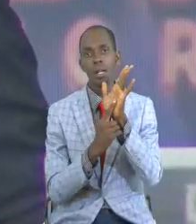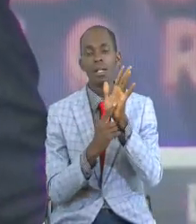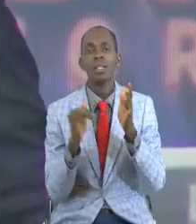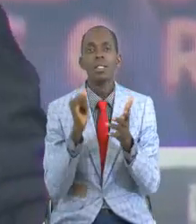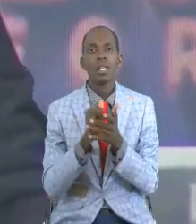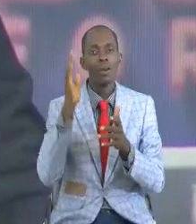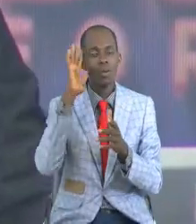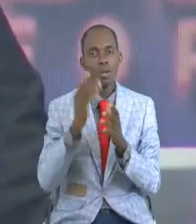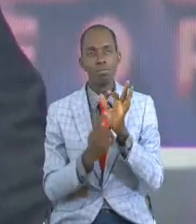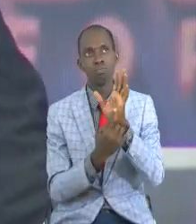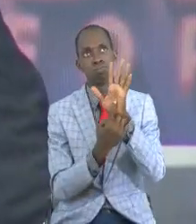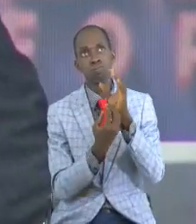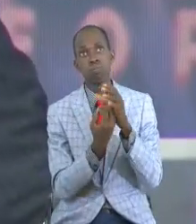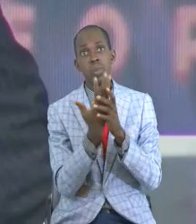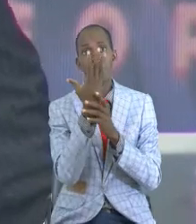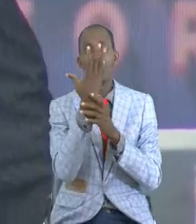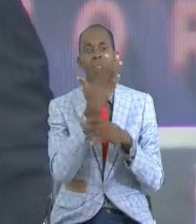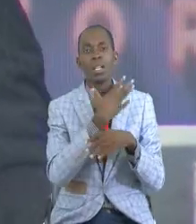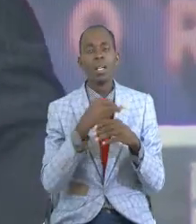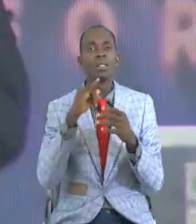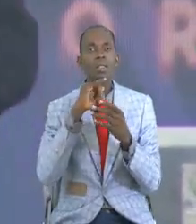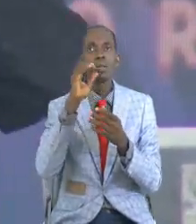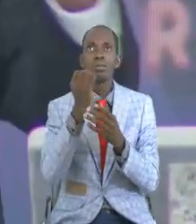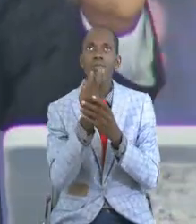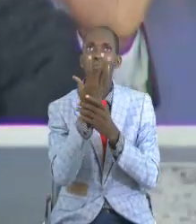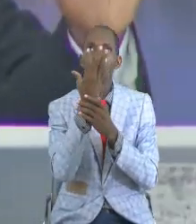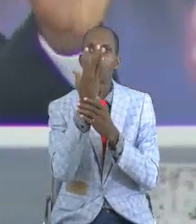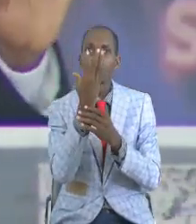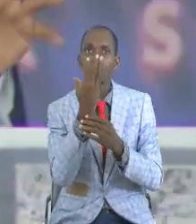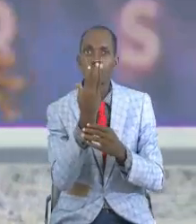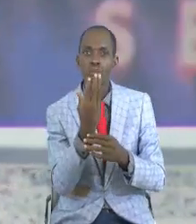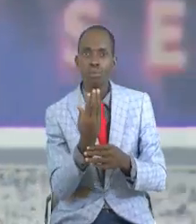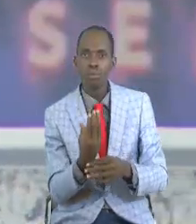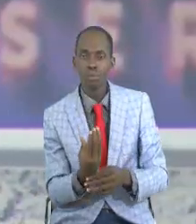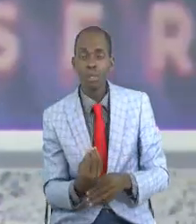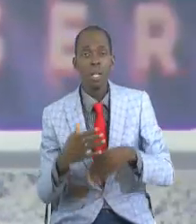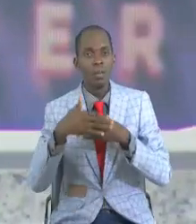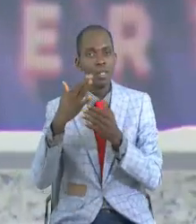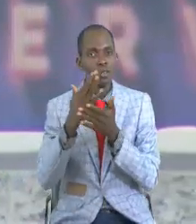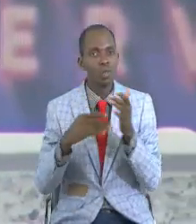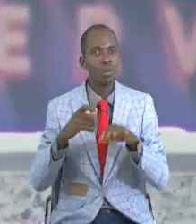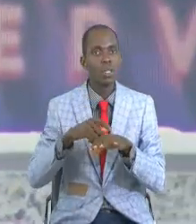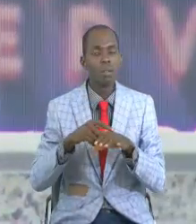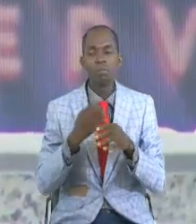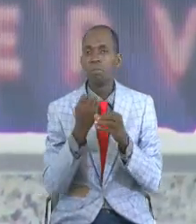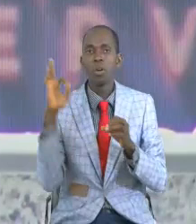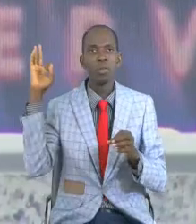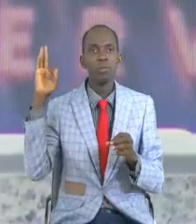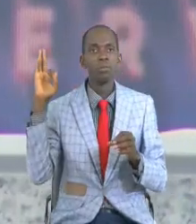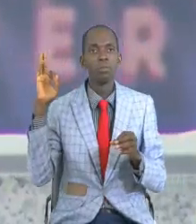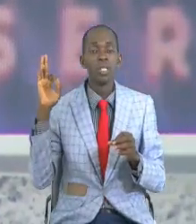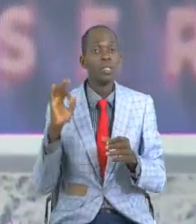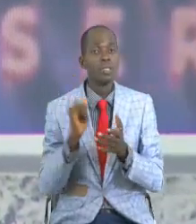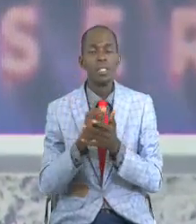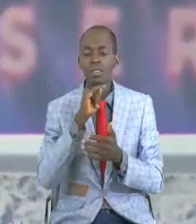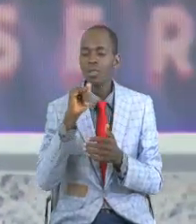light, and then it's going down, going down, going down, and then after some time of quenched. That's not